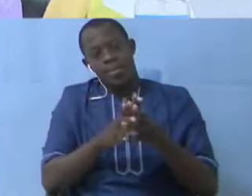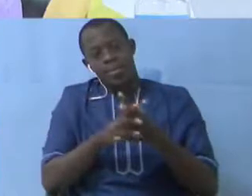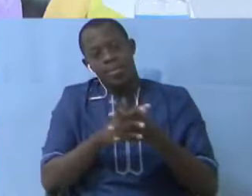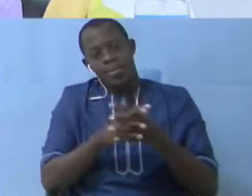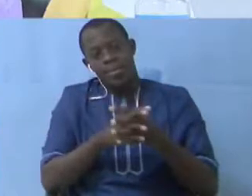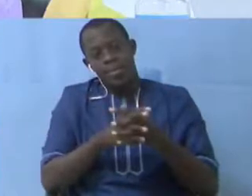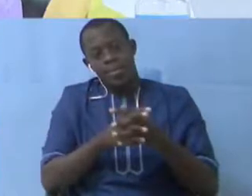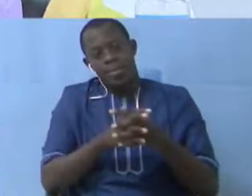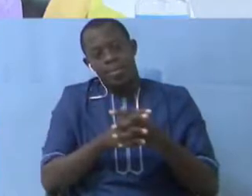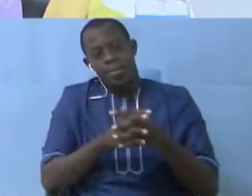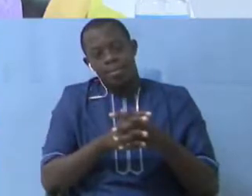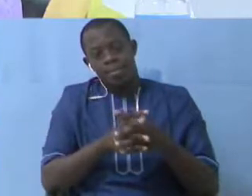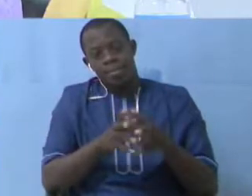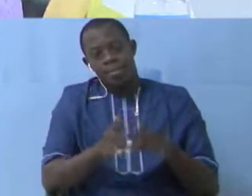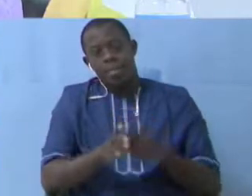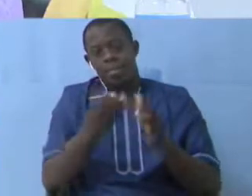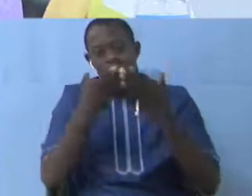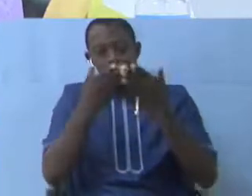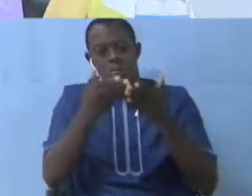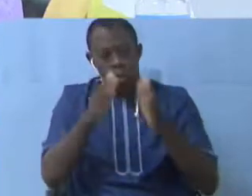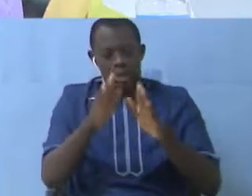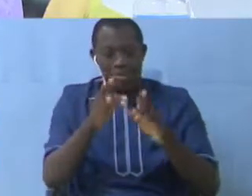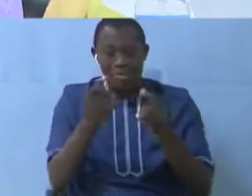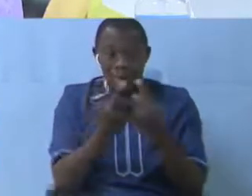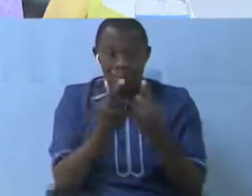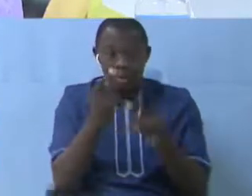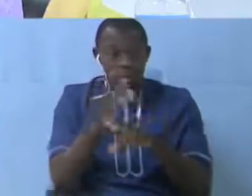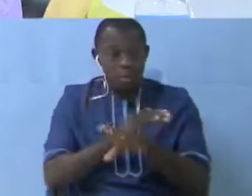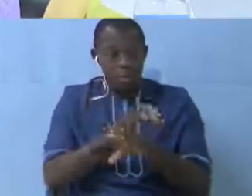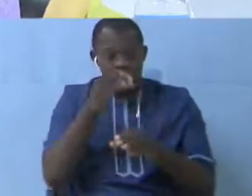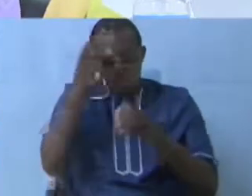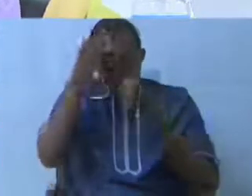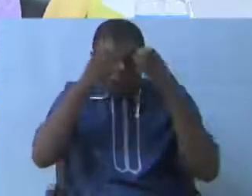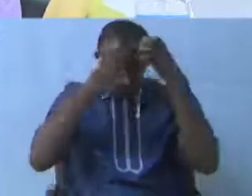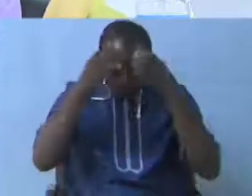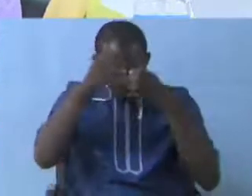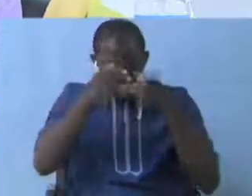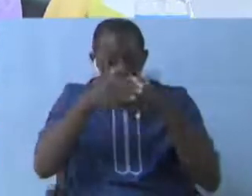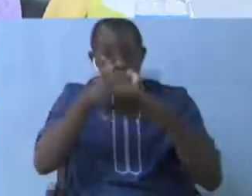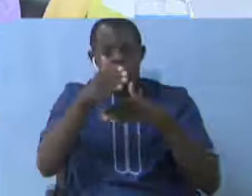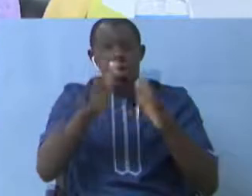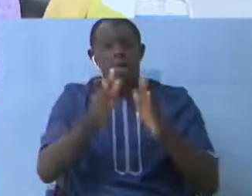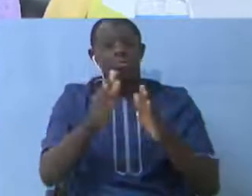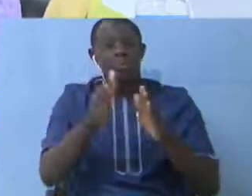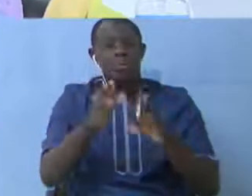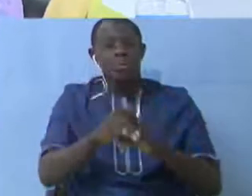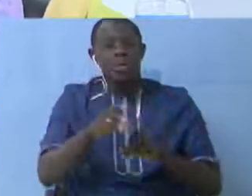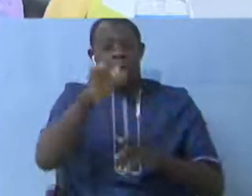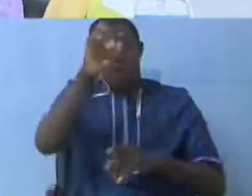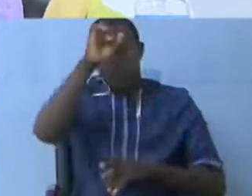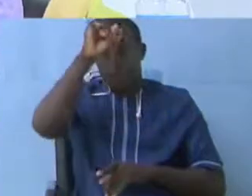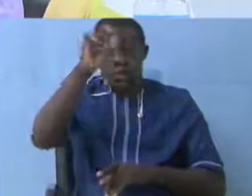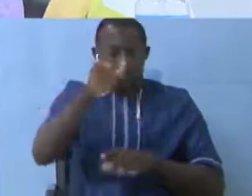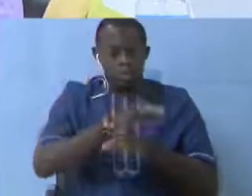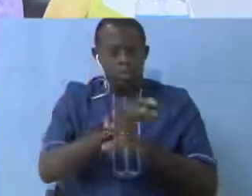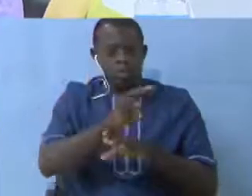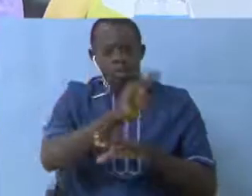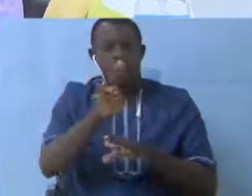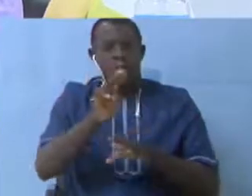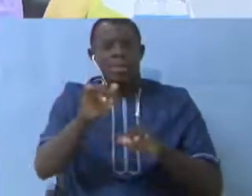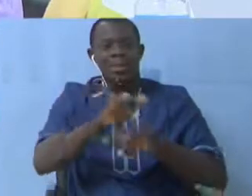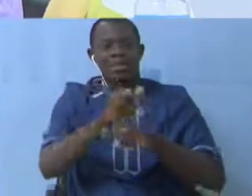given the fact that things were really confused and the president was not yet in charge of everything because